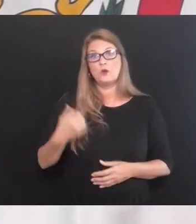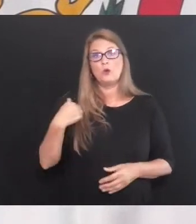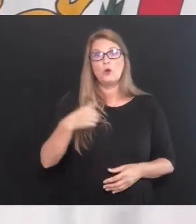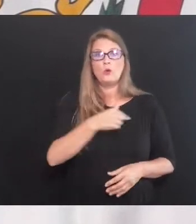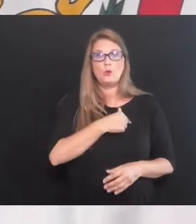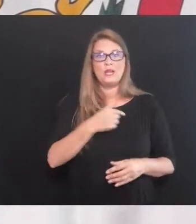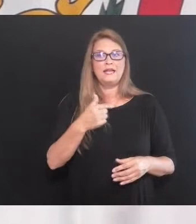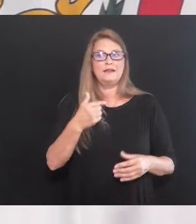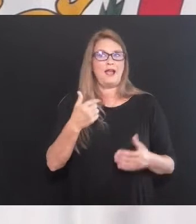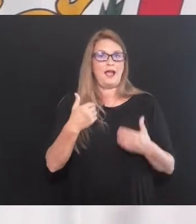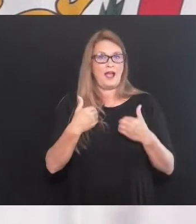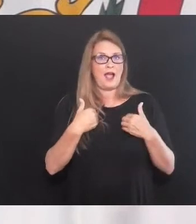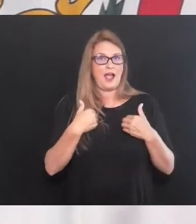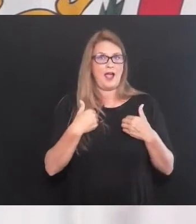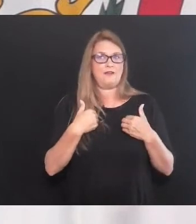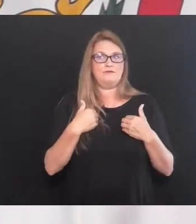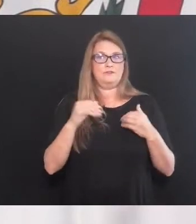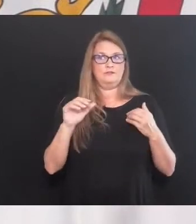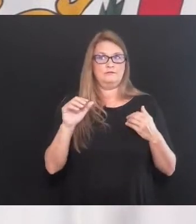to protect others.